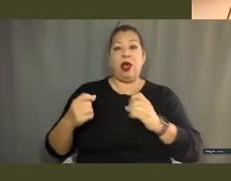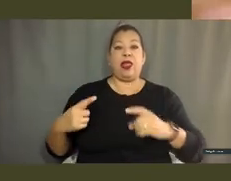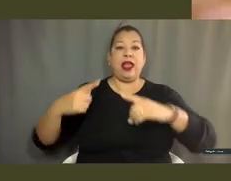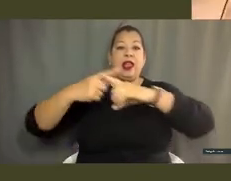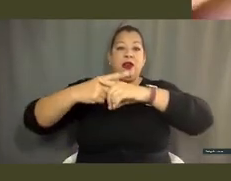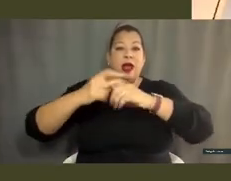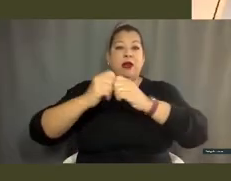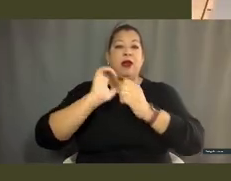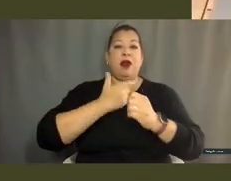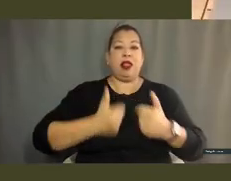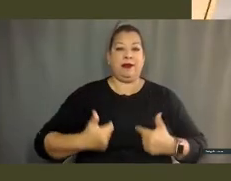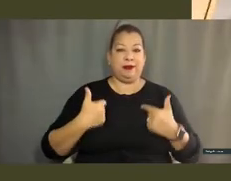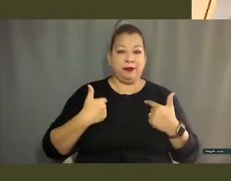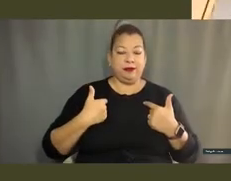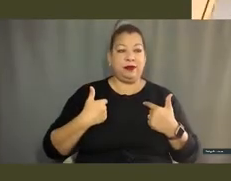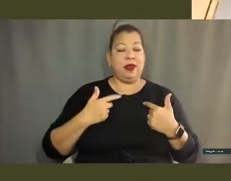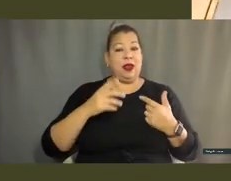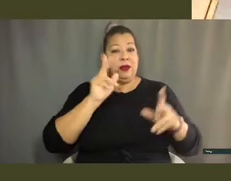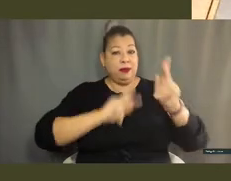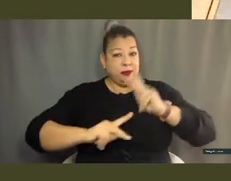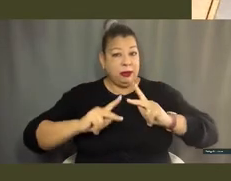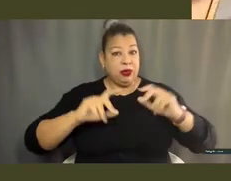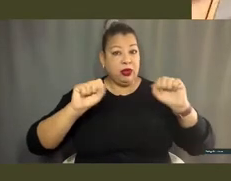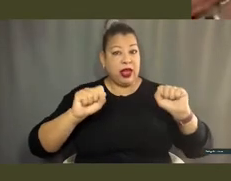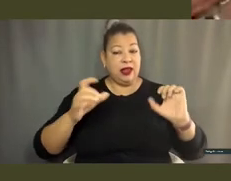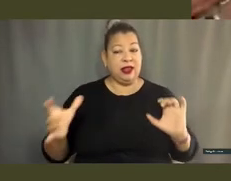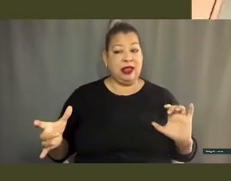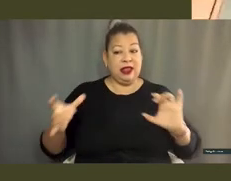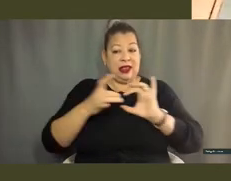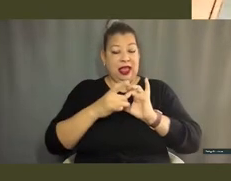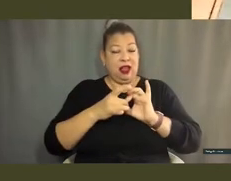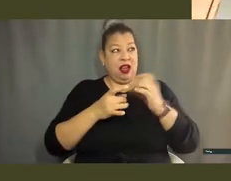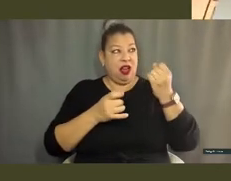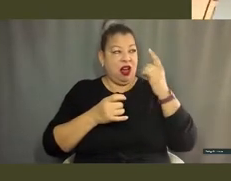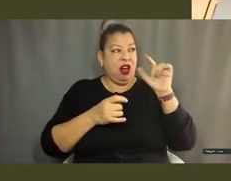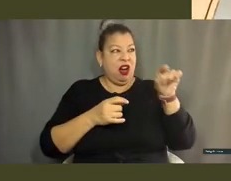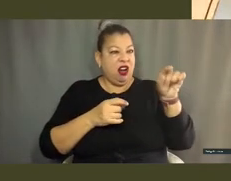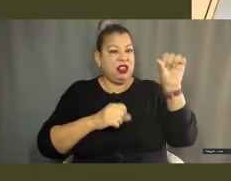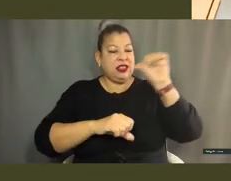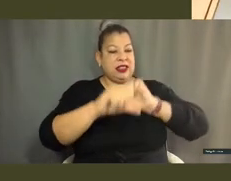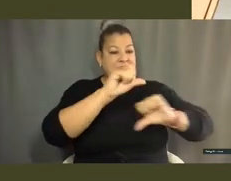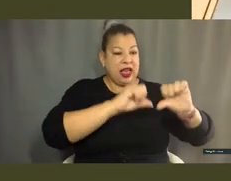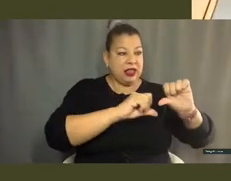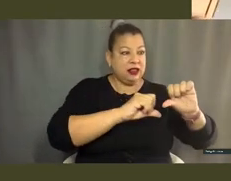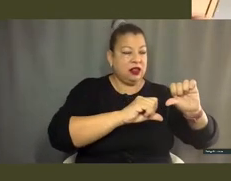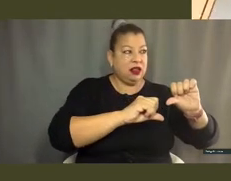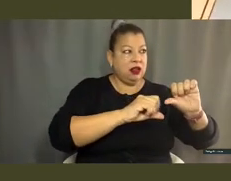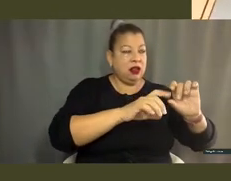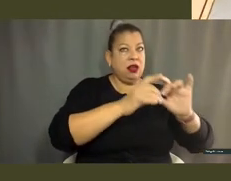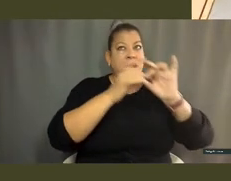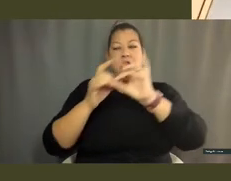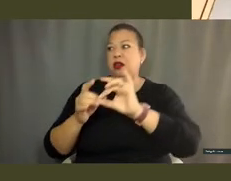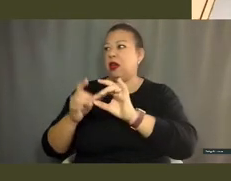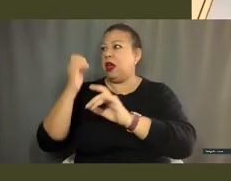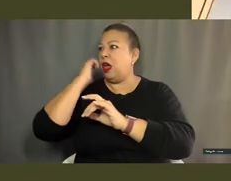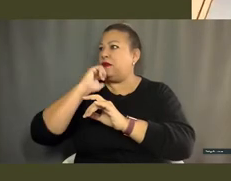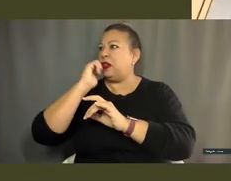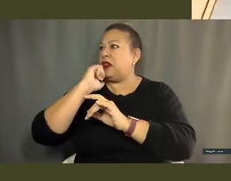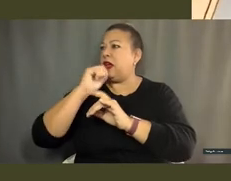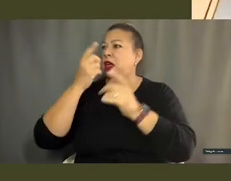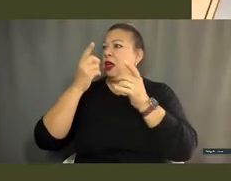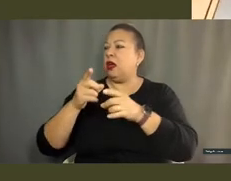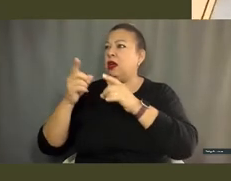can link, you know, the science to the day-to-day challenges they face and make this an issue enough on the ballot